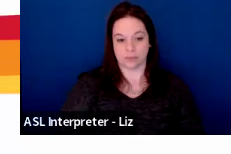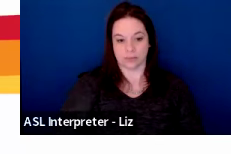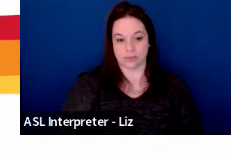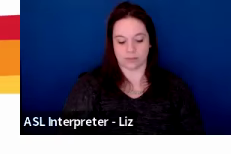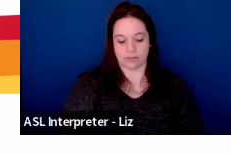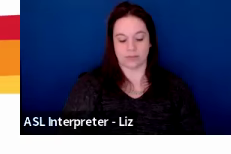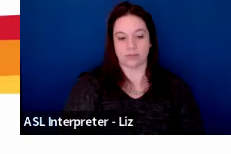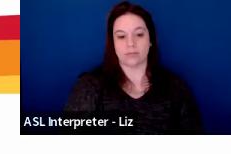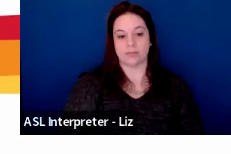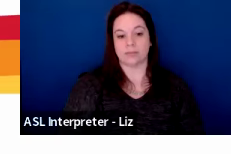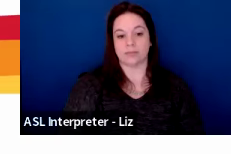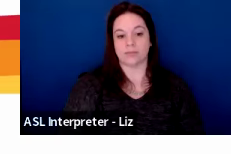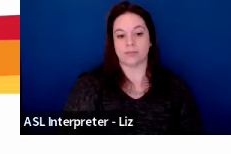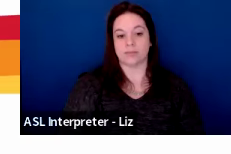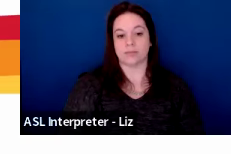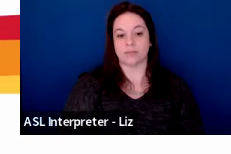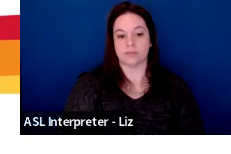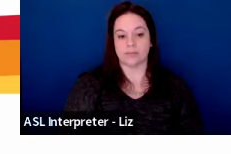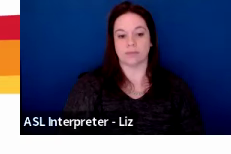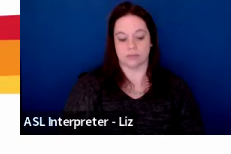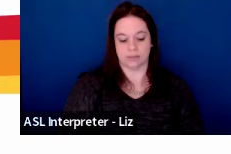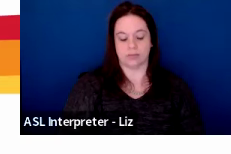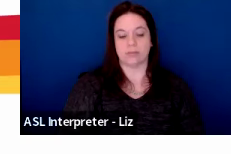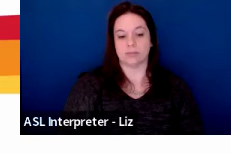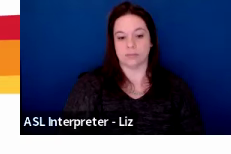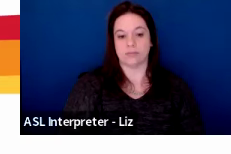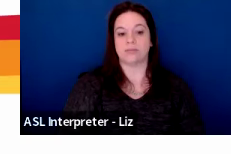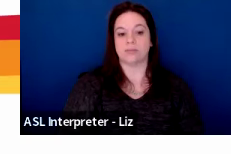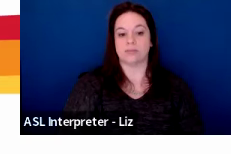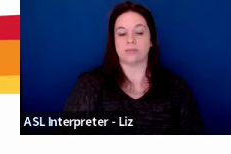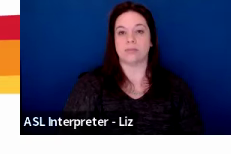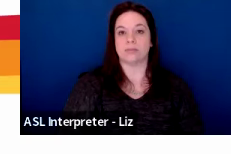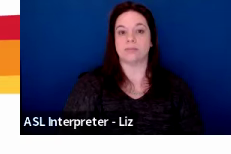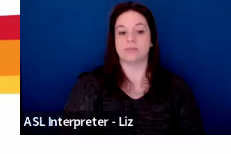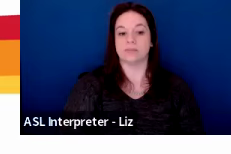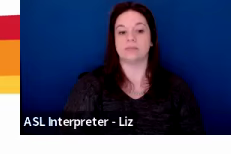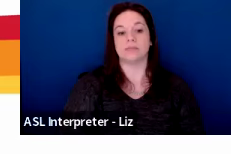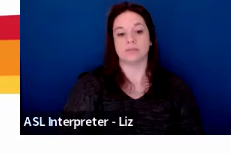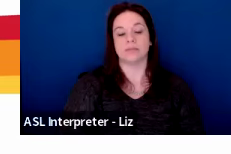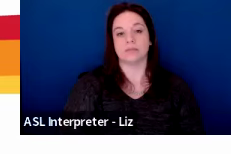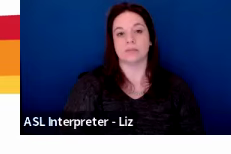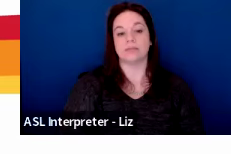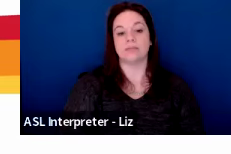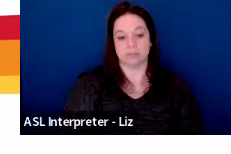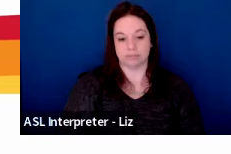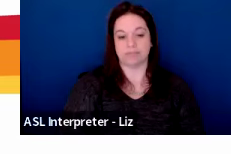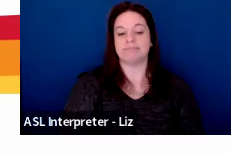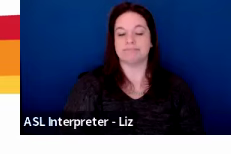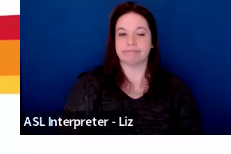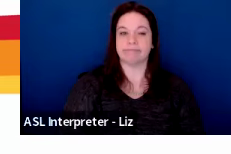We cannot provide specific details of why a grant was declined.